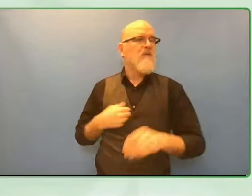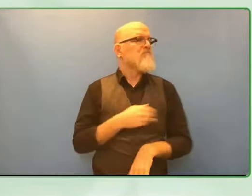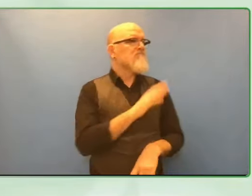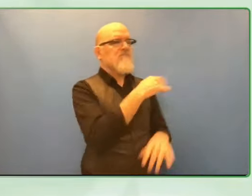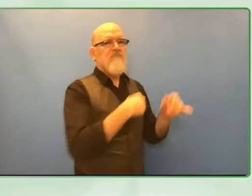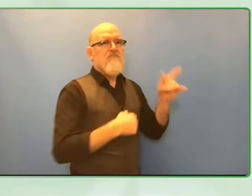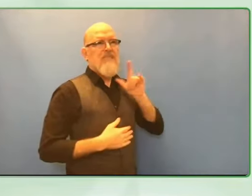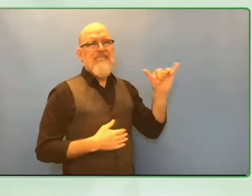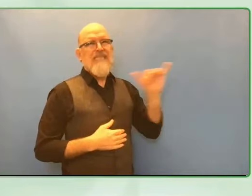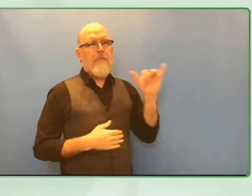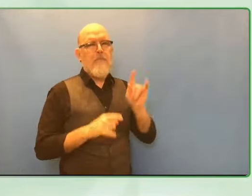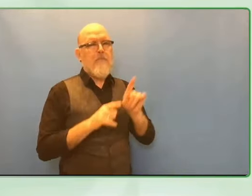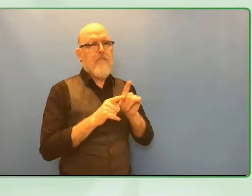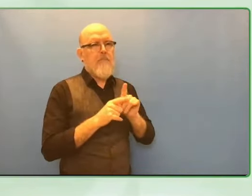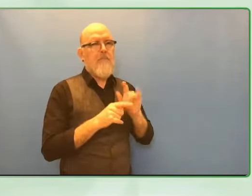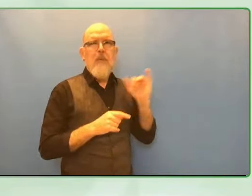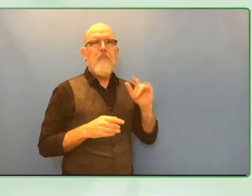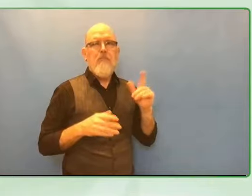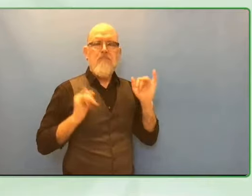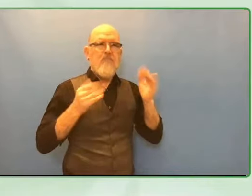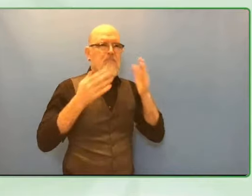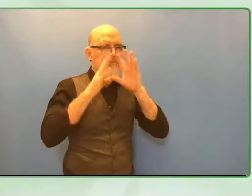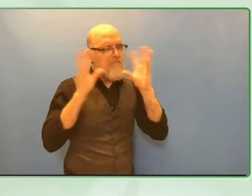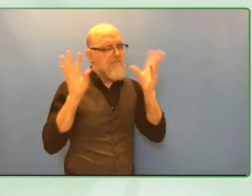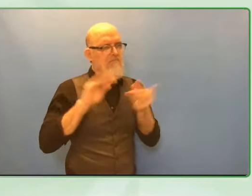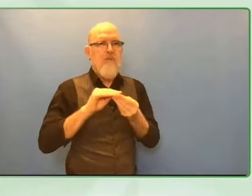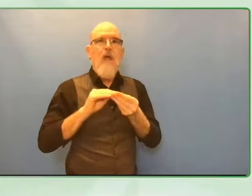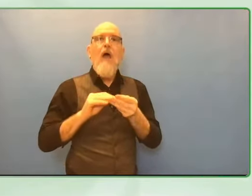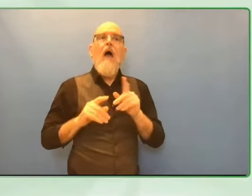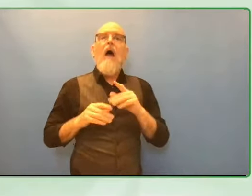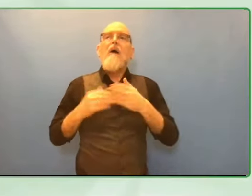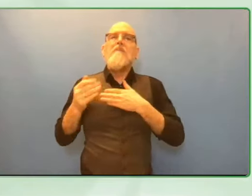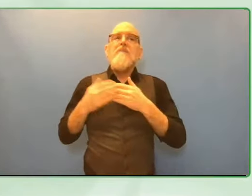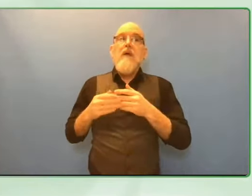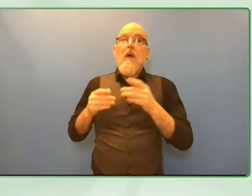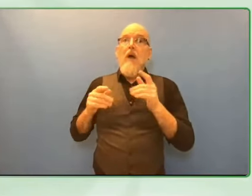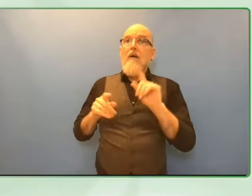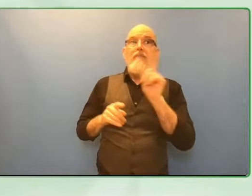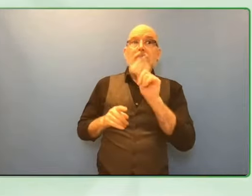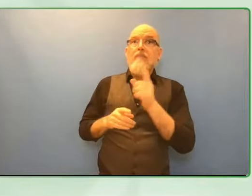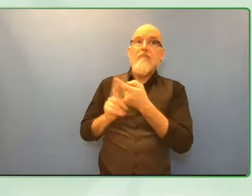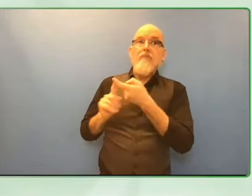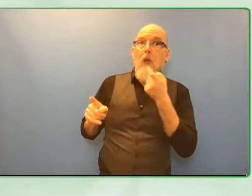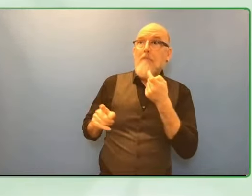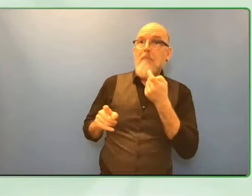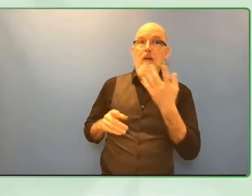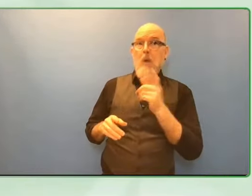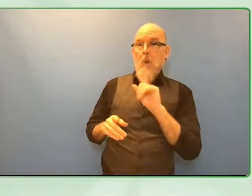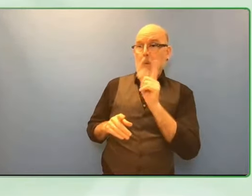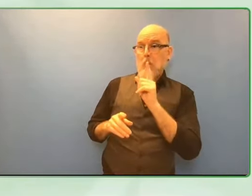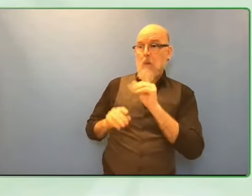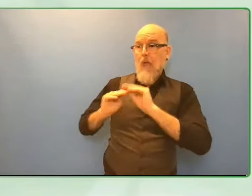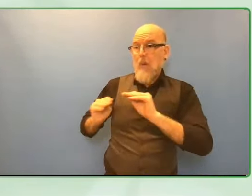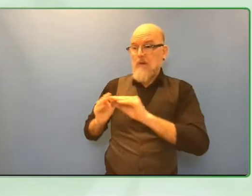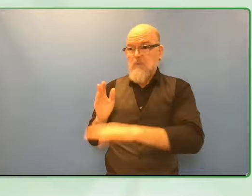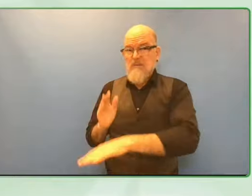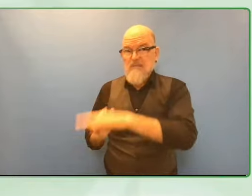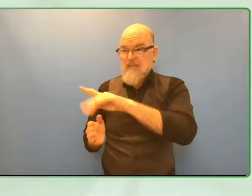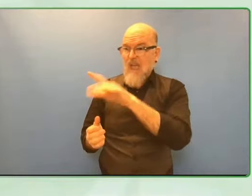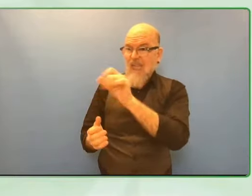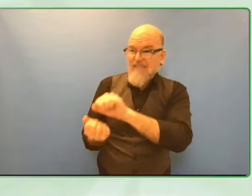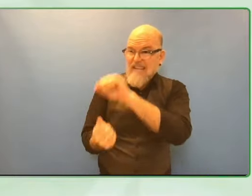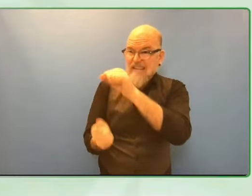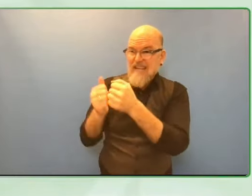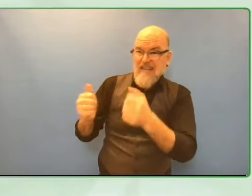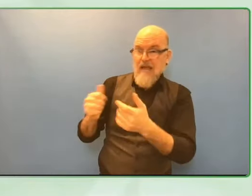from which educational background they come. It doesn't matter. Oh, great, excellent. And